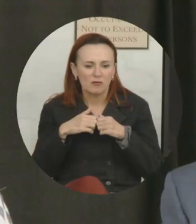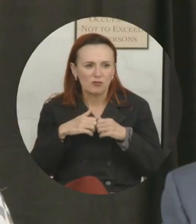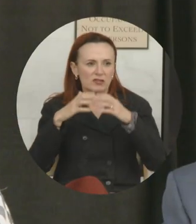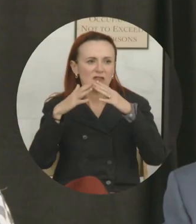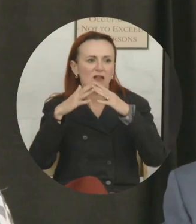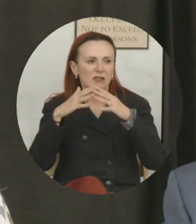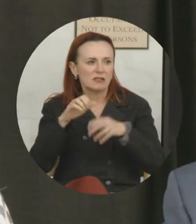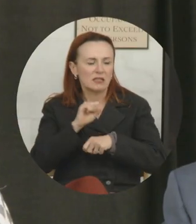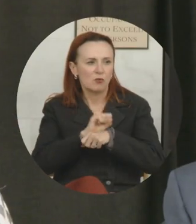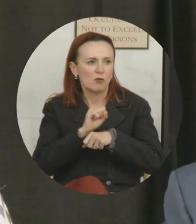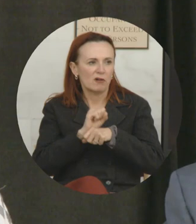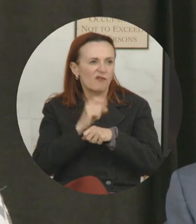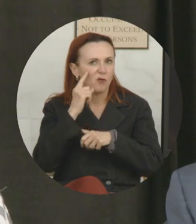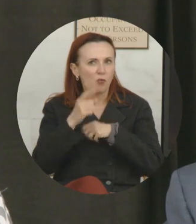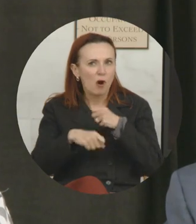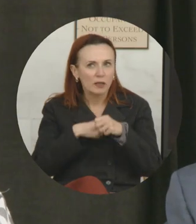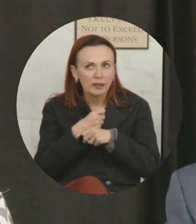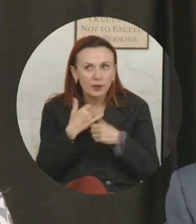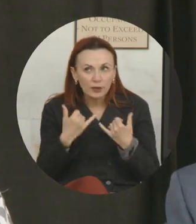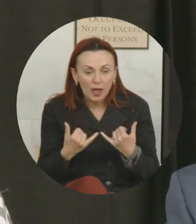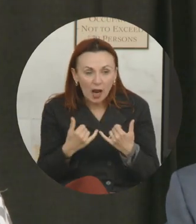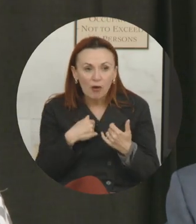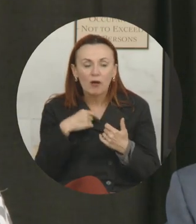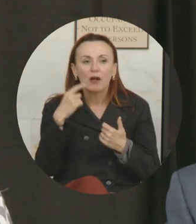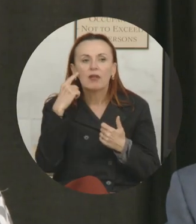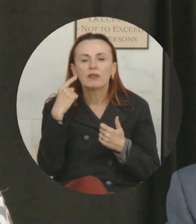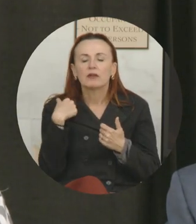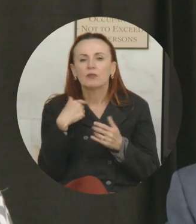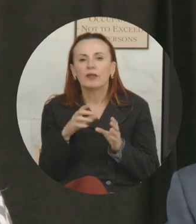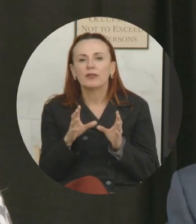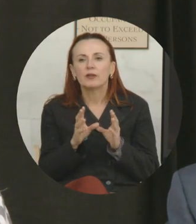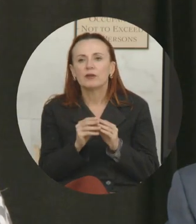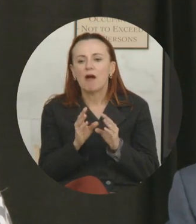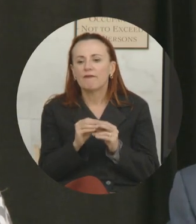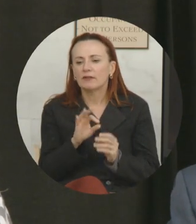a year now, I mean, we had the press conference on February